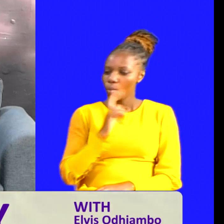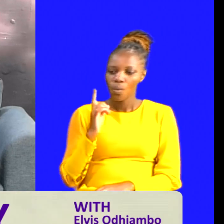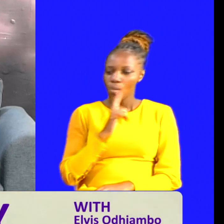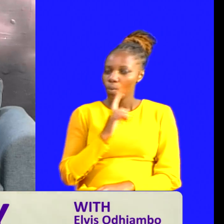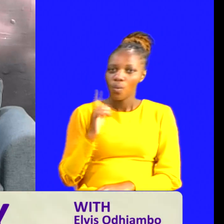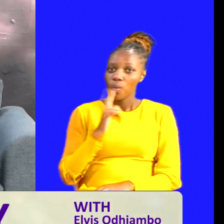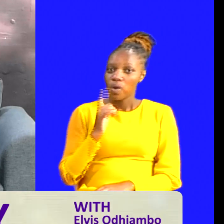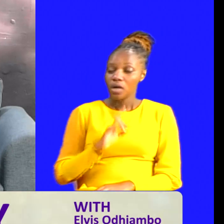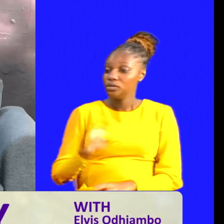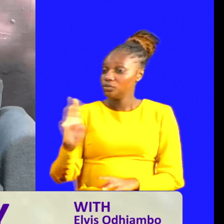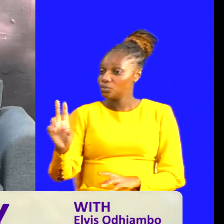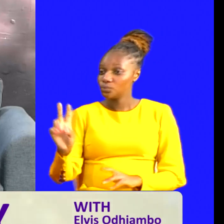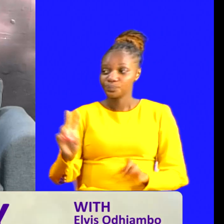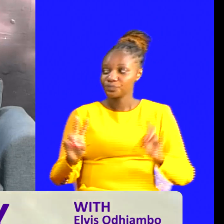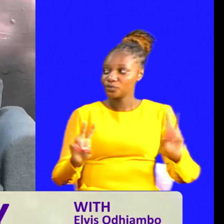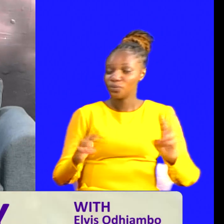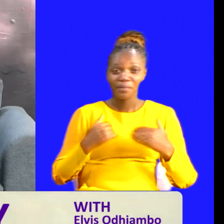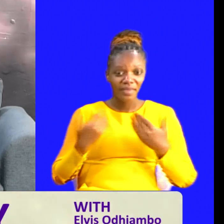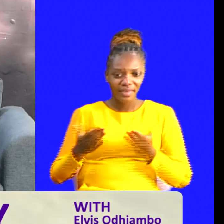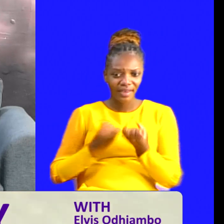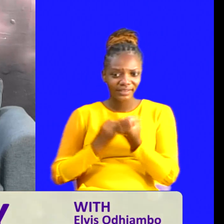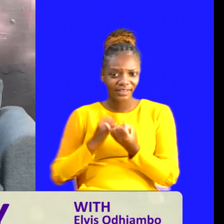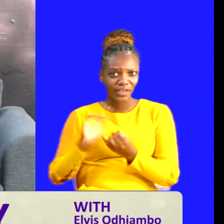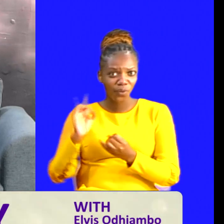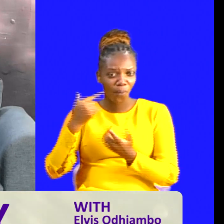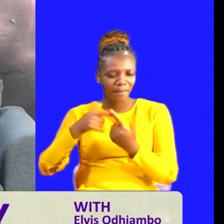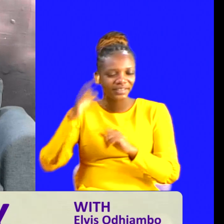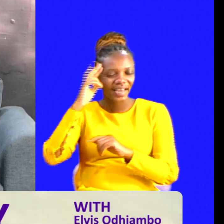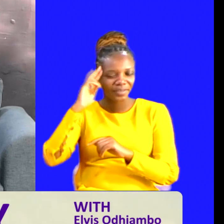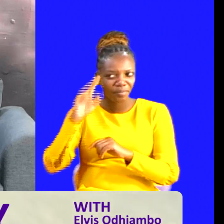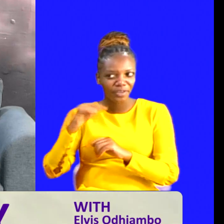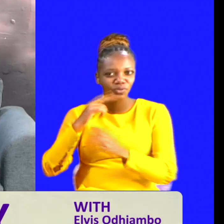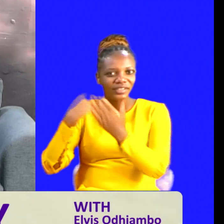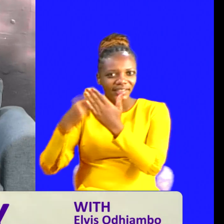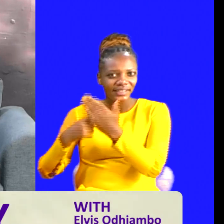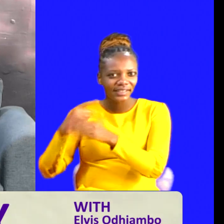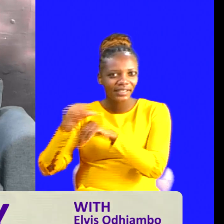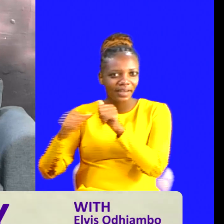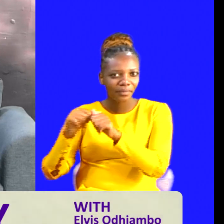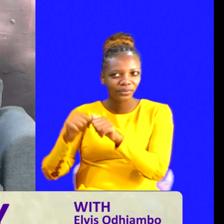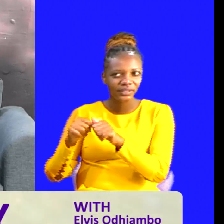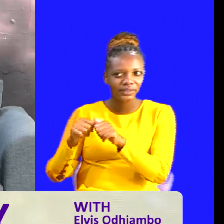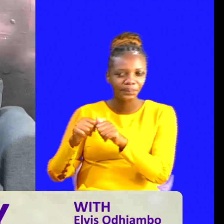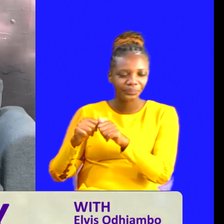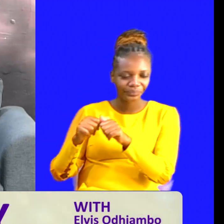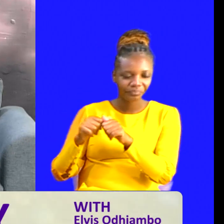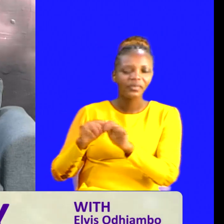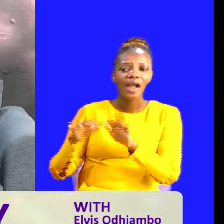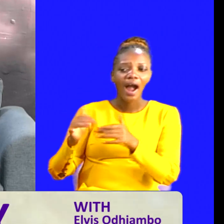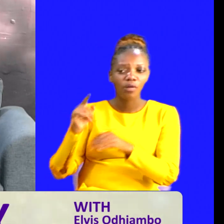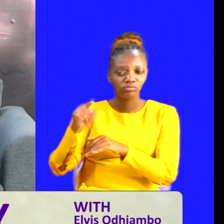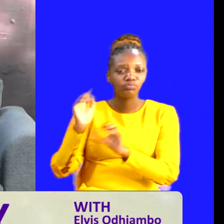and I think I was not here on Saturday, but we talked about how this it will be a high